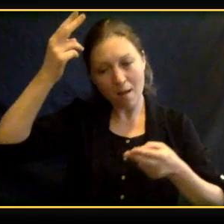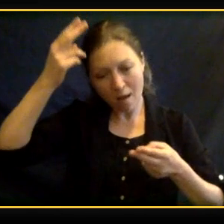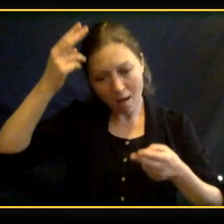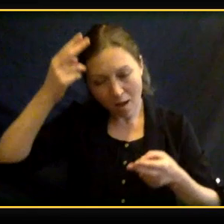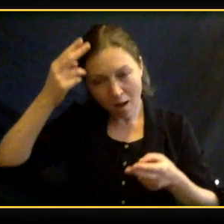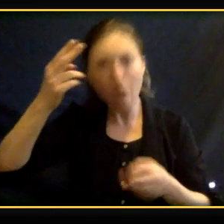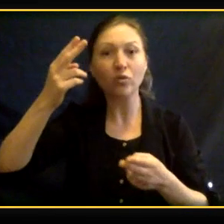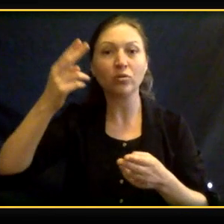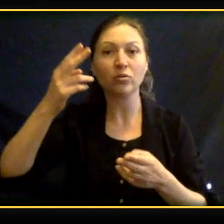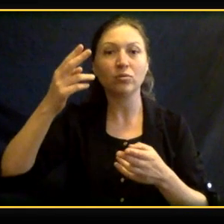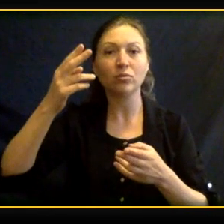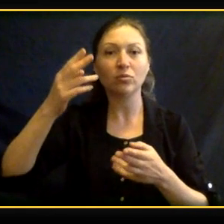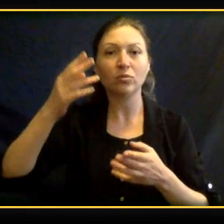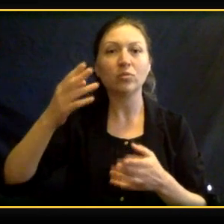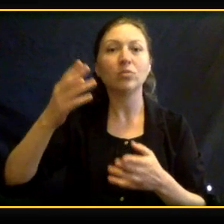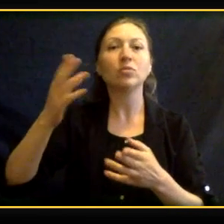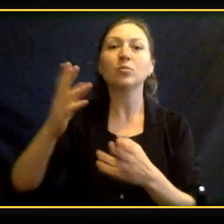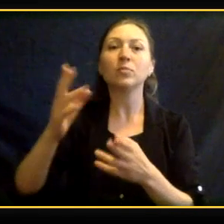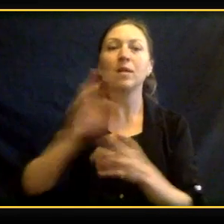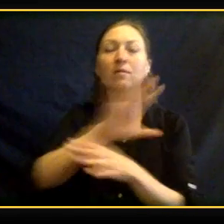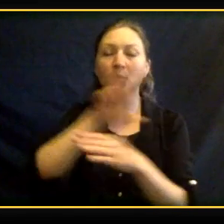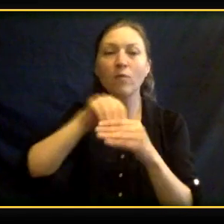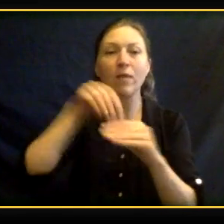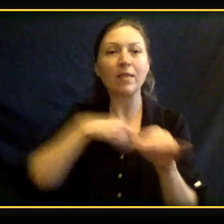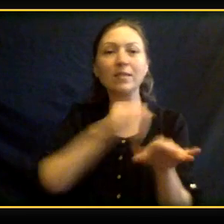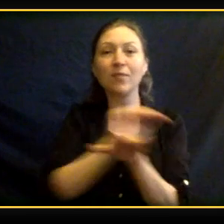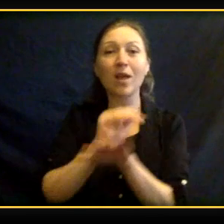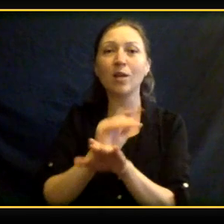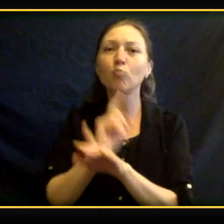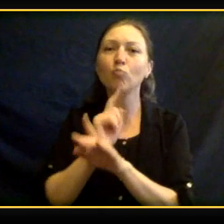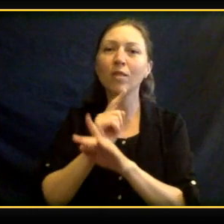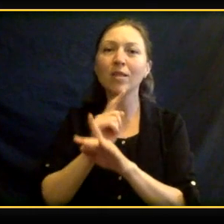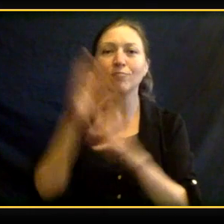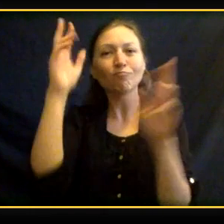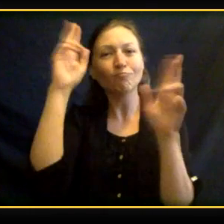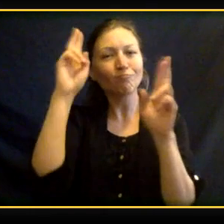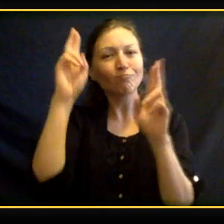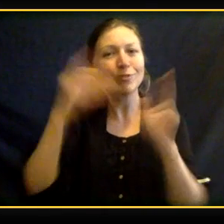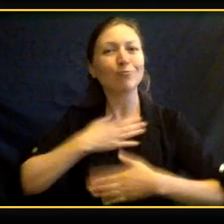and I hope that you enjoy this music.